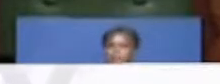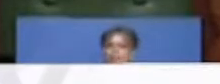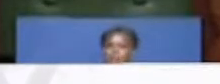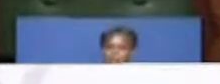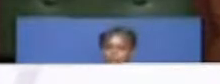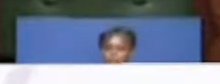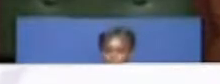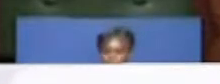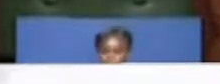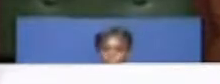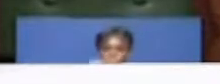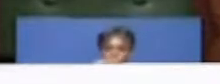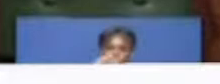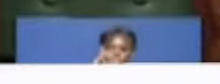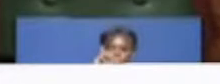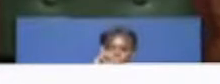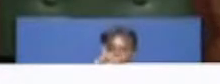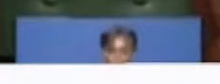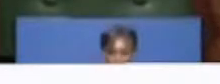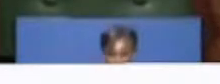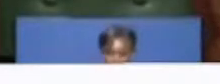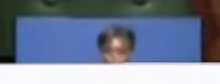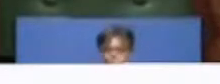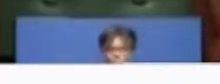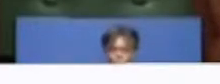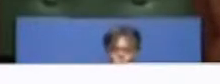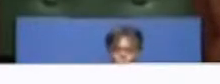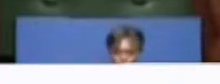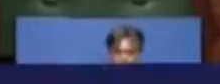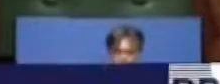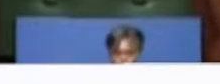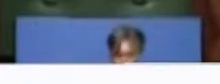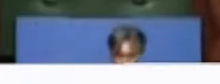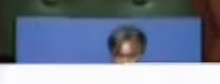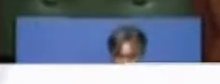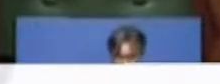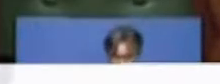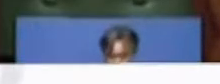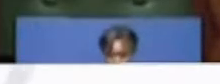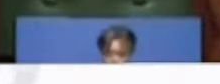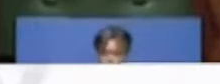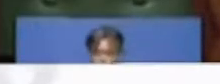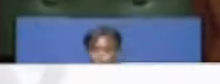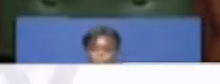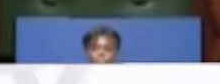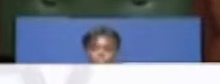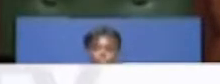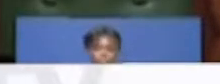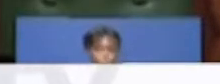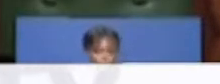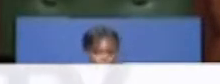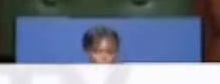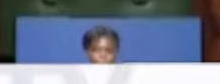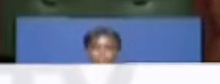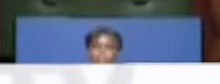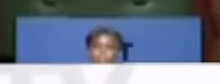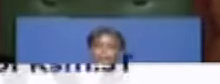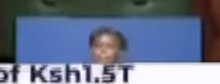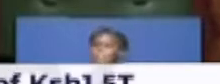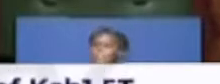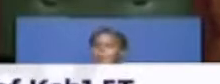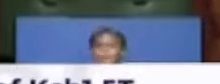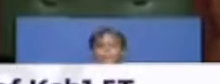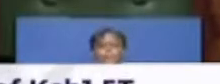of our GDP from 4.74 trillion to 11 trillion shillings. We have also made big push